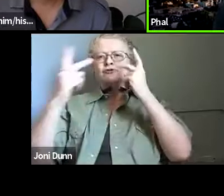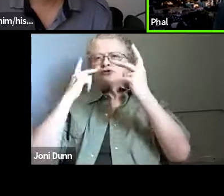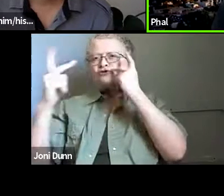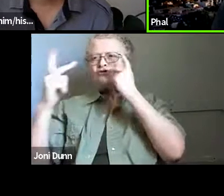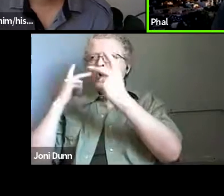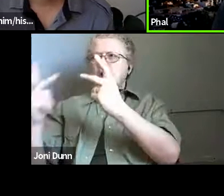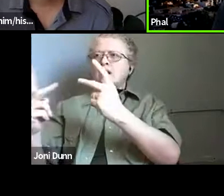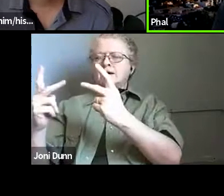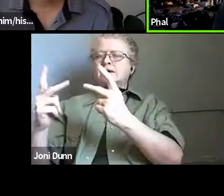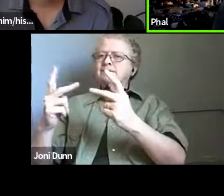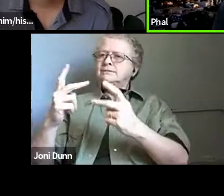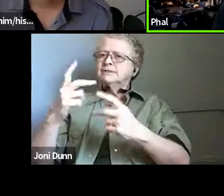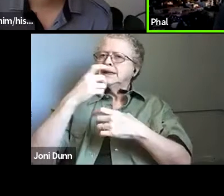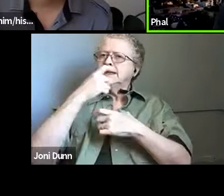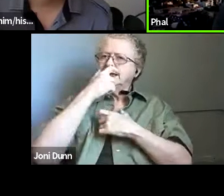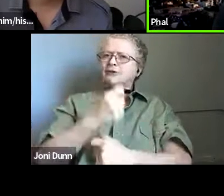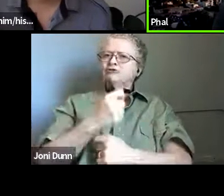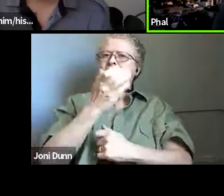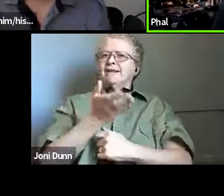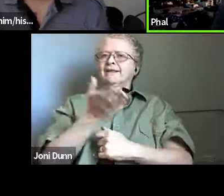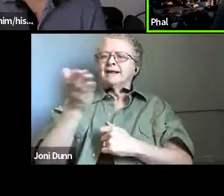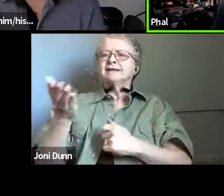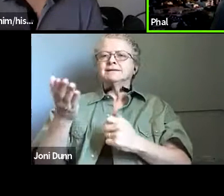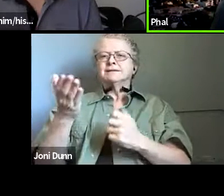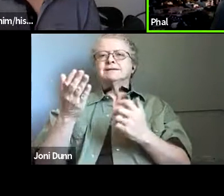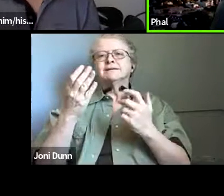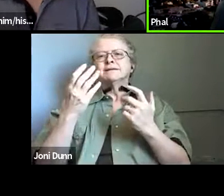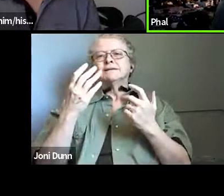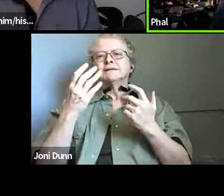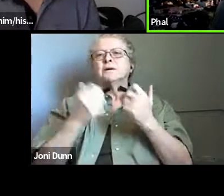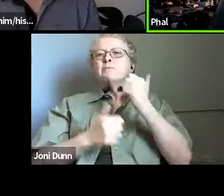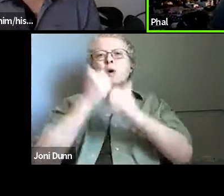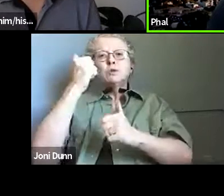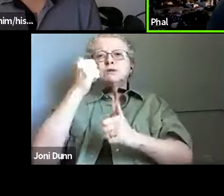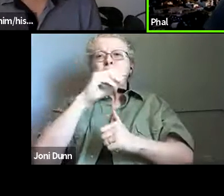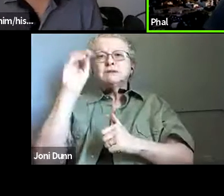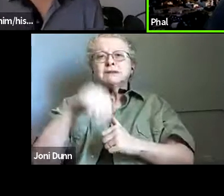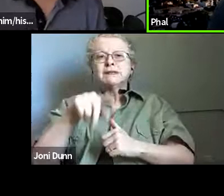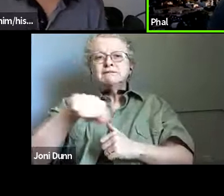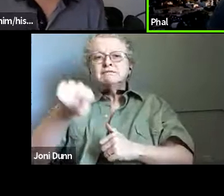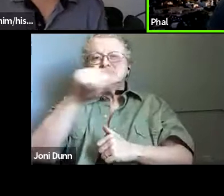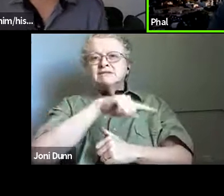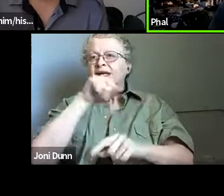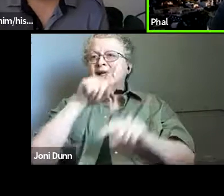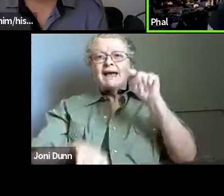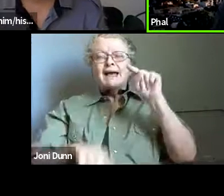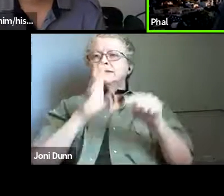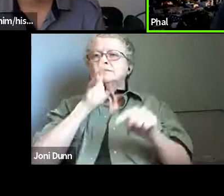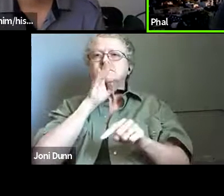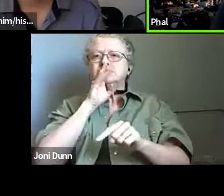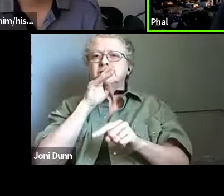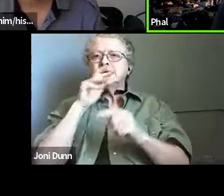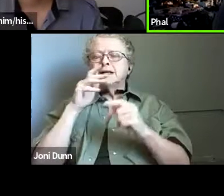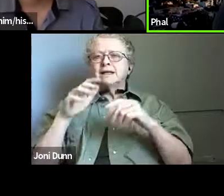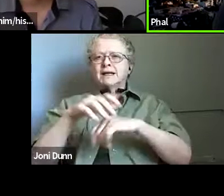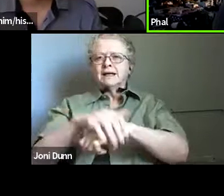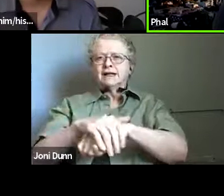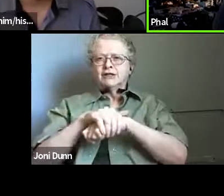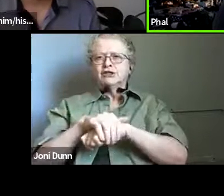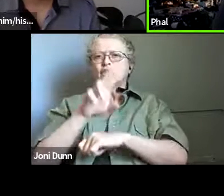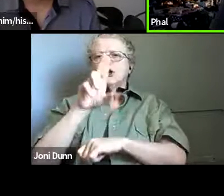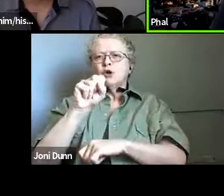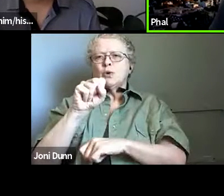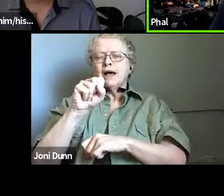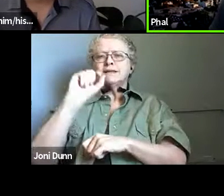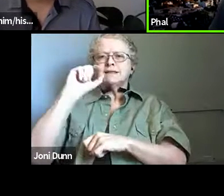very interesting things. For one, most folks there couldn't speak English. And when you go to immigration court, the US attorneys that are working for the